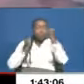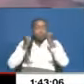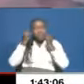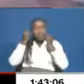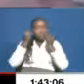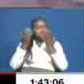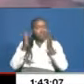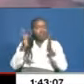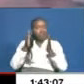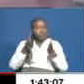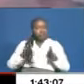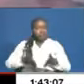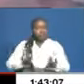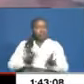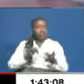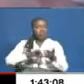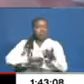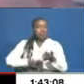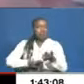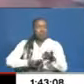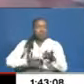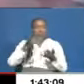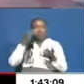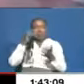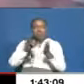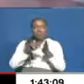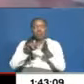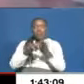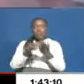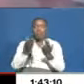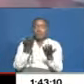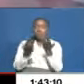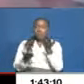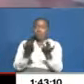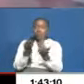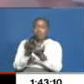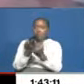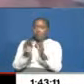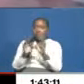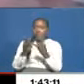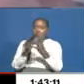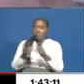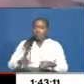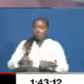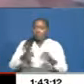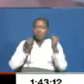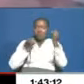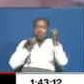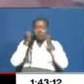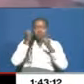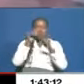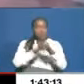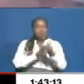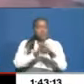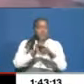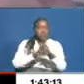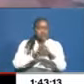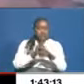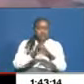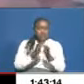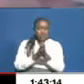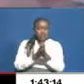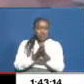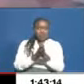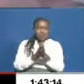giving birth due to inconvenience of juggling between family life and the military duties. Lieutenant Colonel